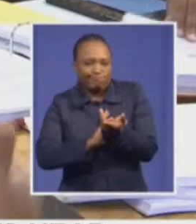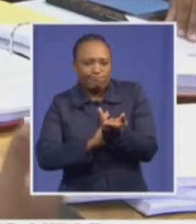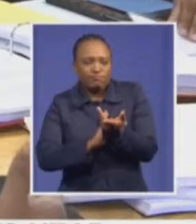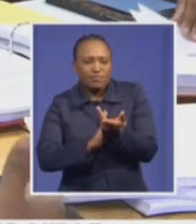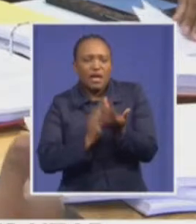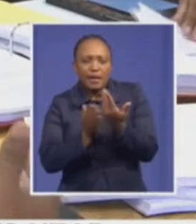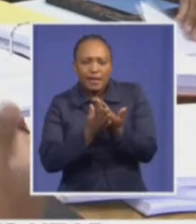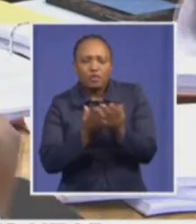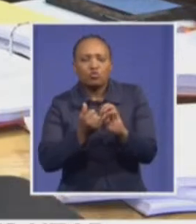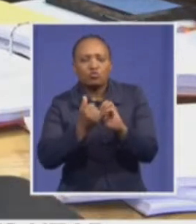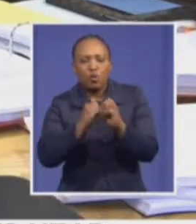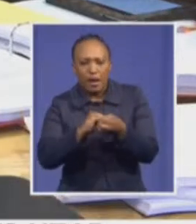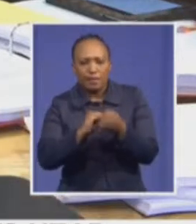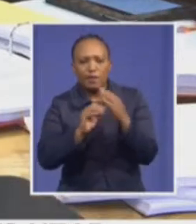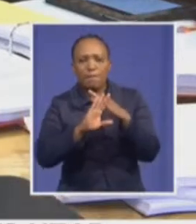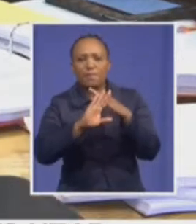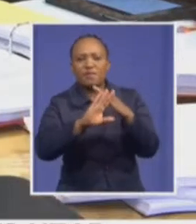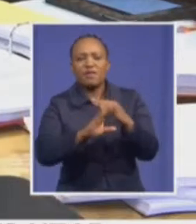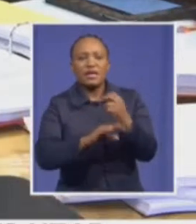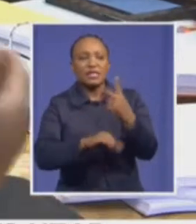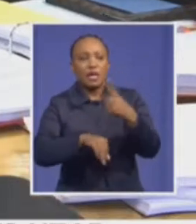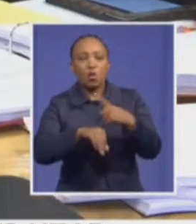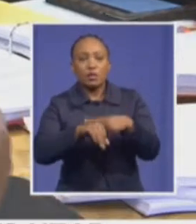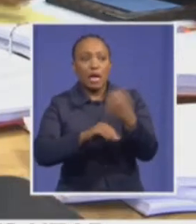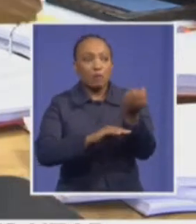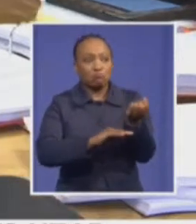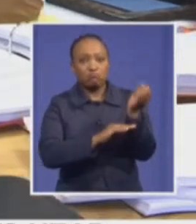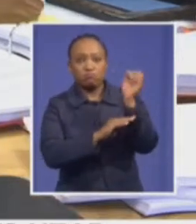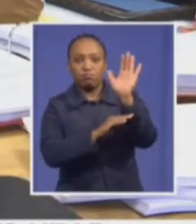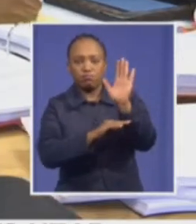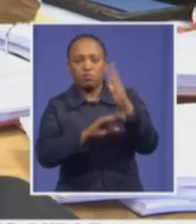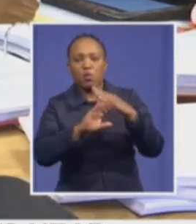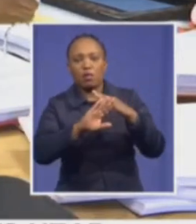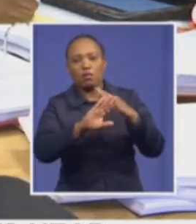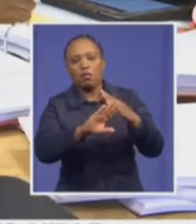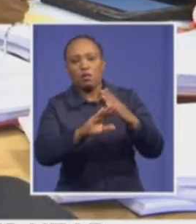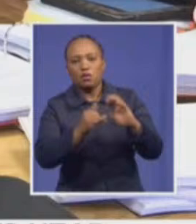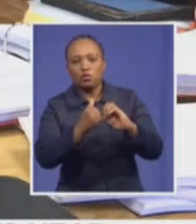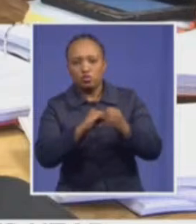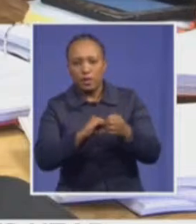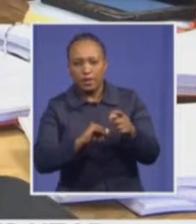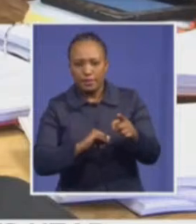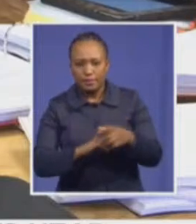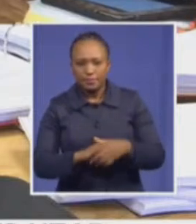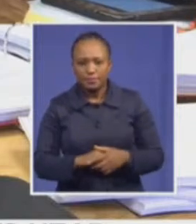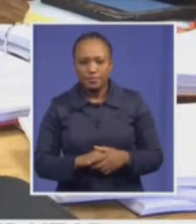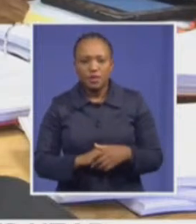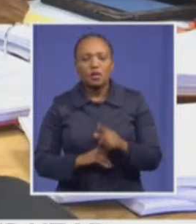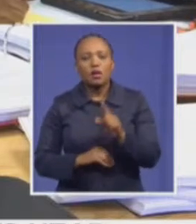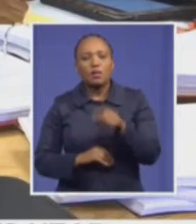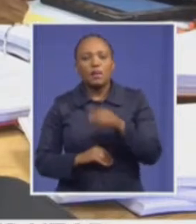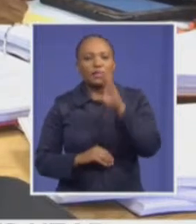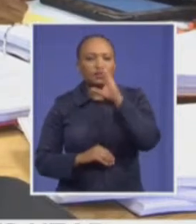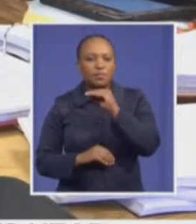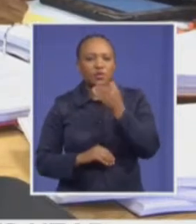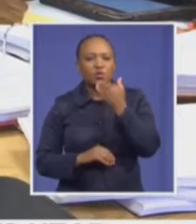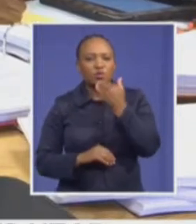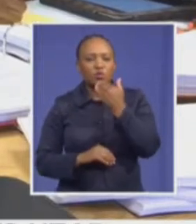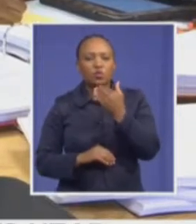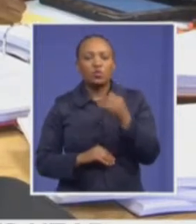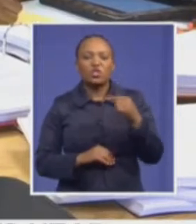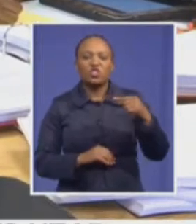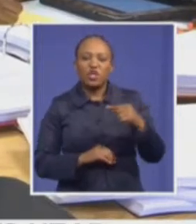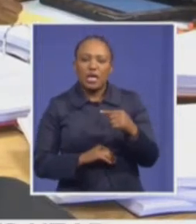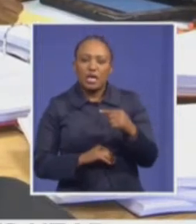episode from being aired. And I need to speak to the G News to try to